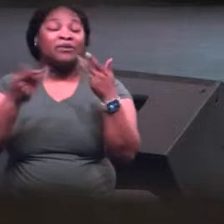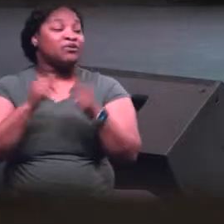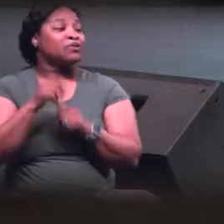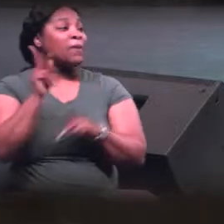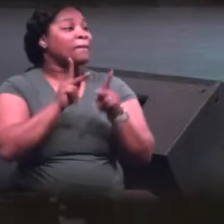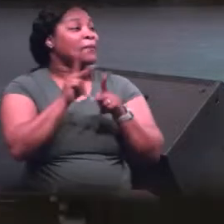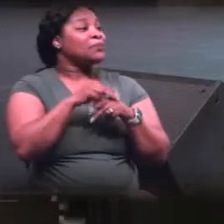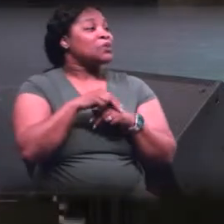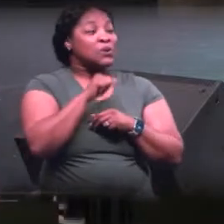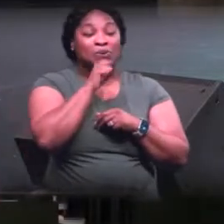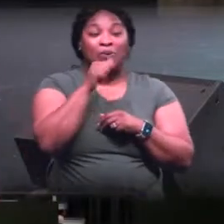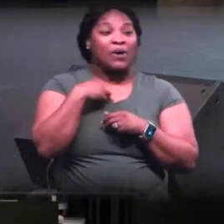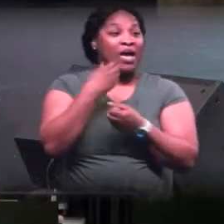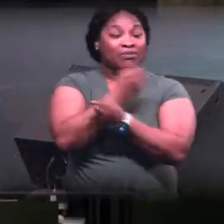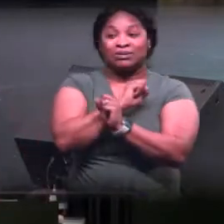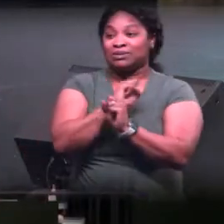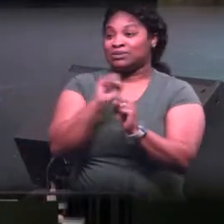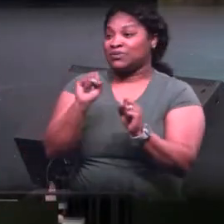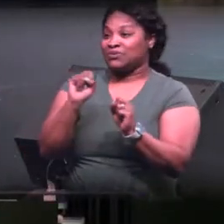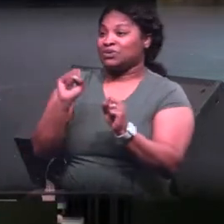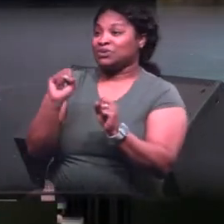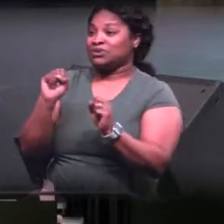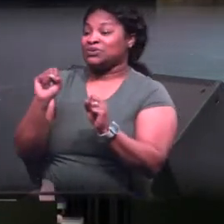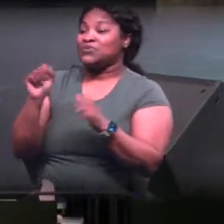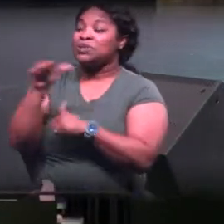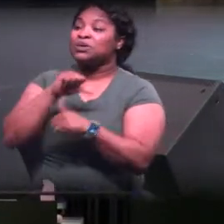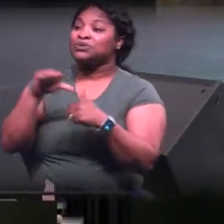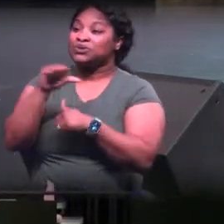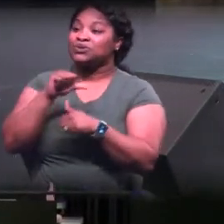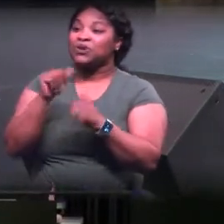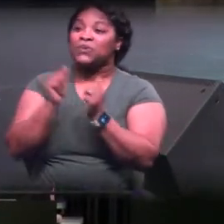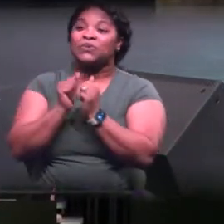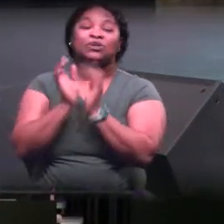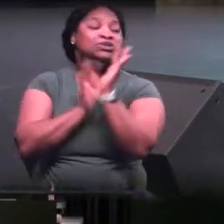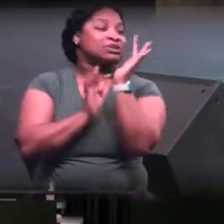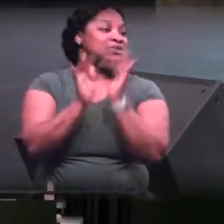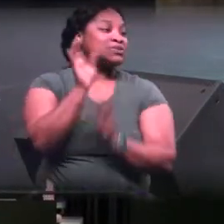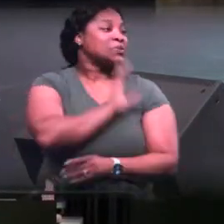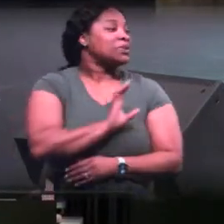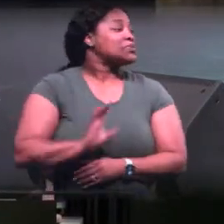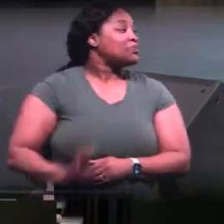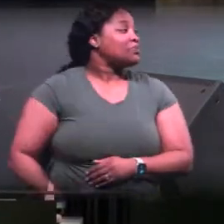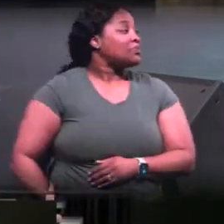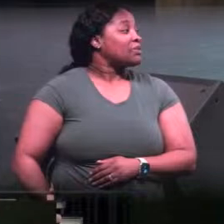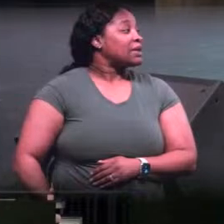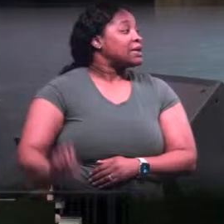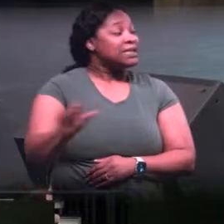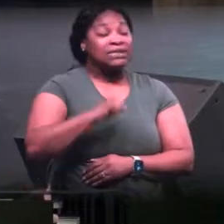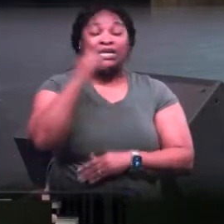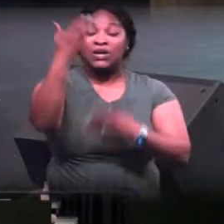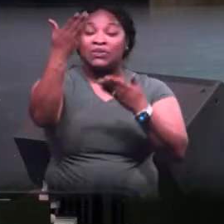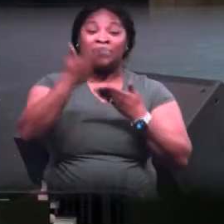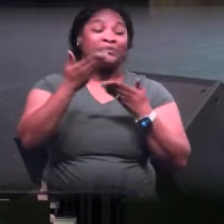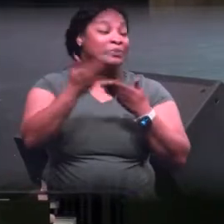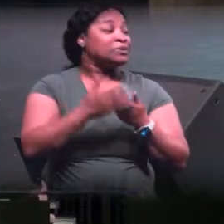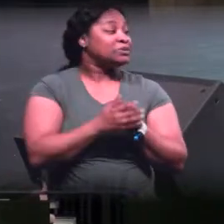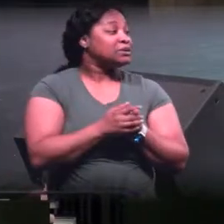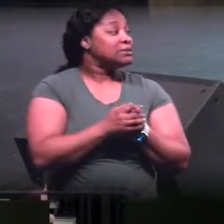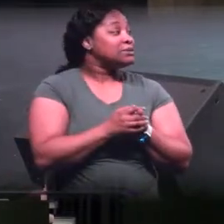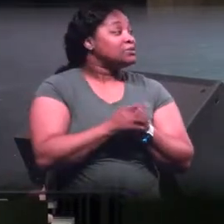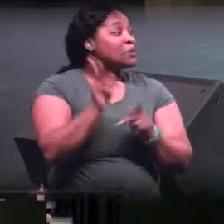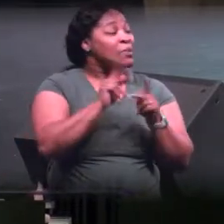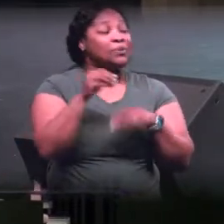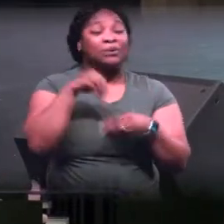have a salvific relationship, a saving relationship with Jesus Christ. There's another invitation for those who are